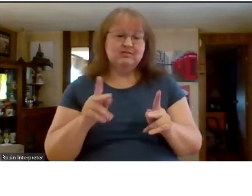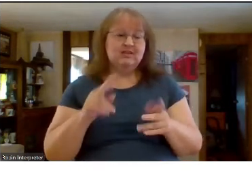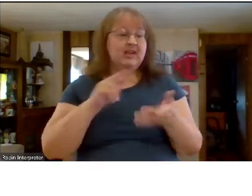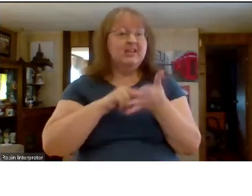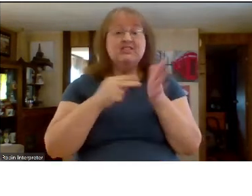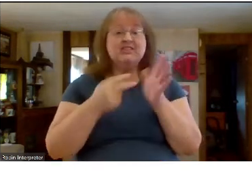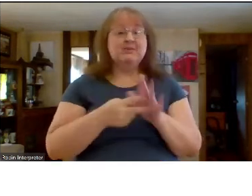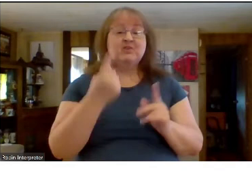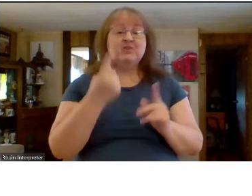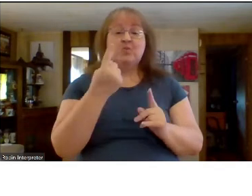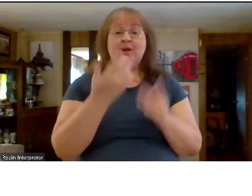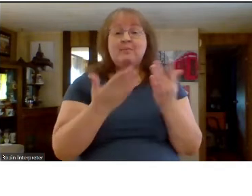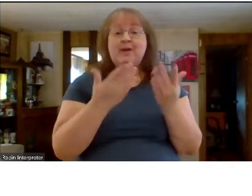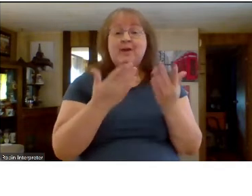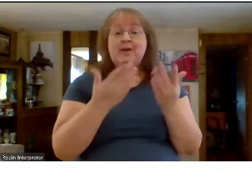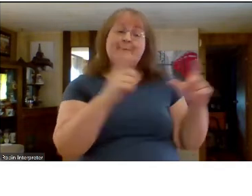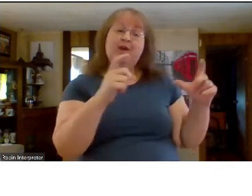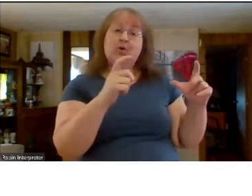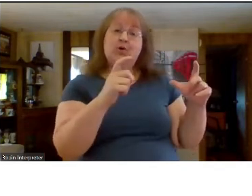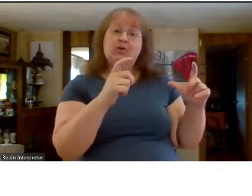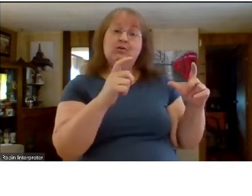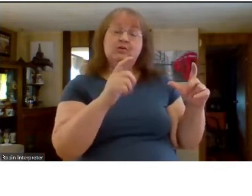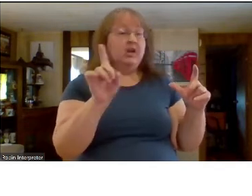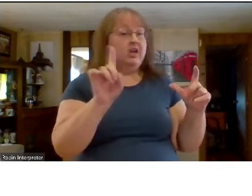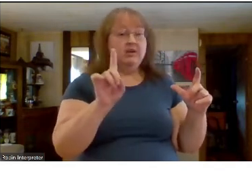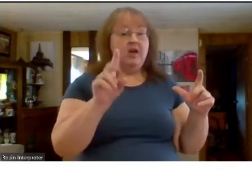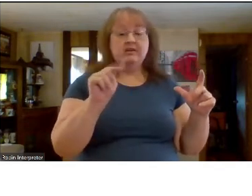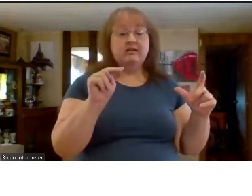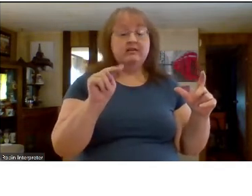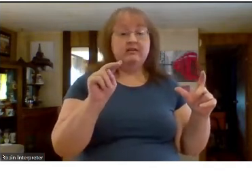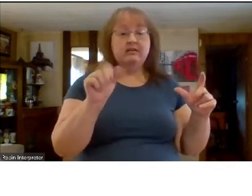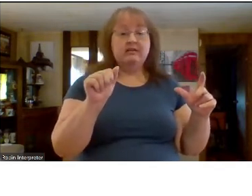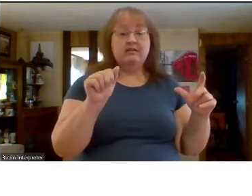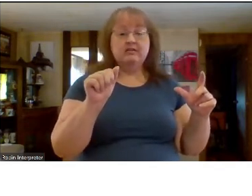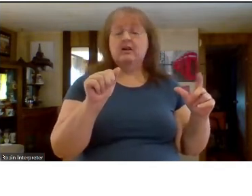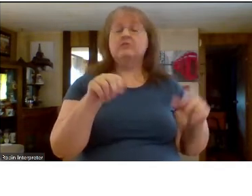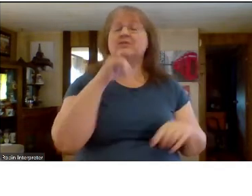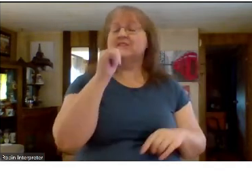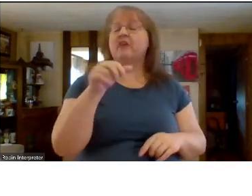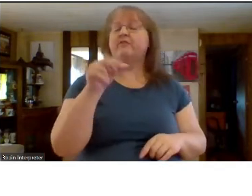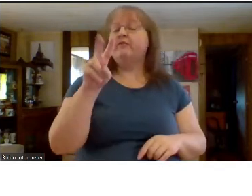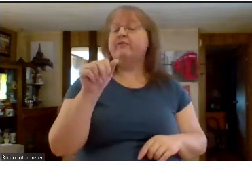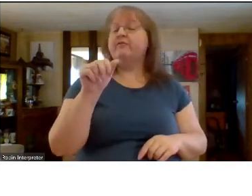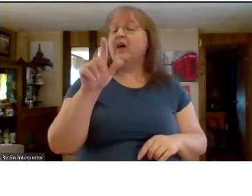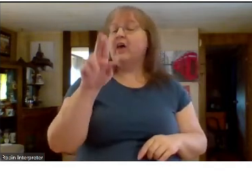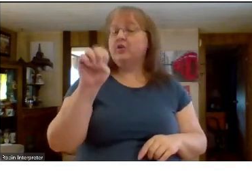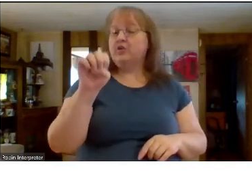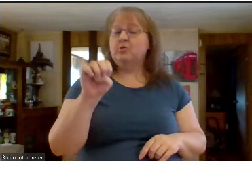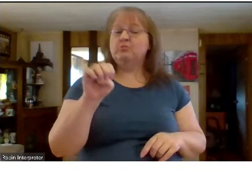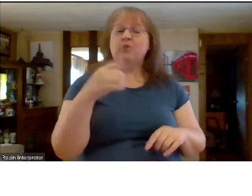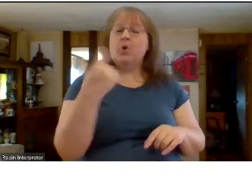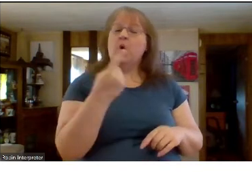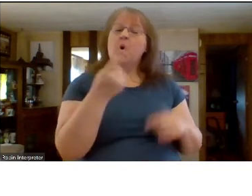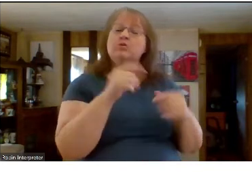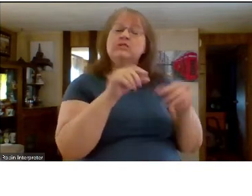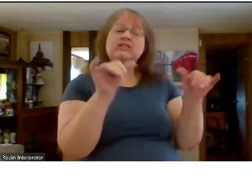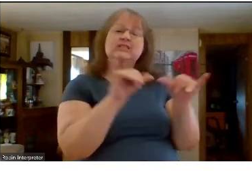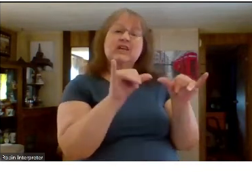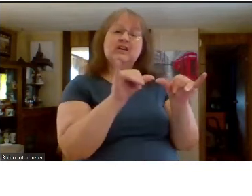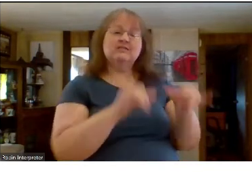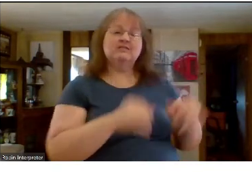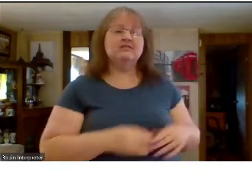talking about shapes. It just means one may be a little bigger than the other in size, not in value, but in